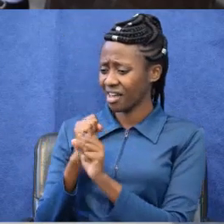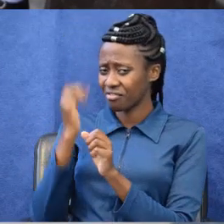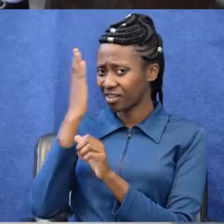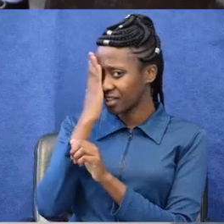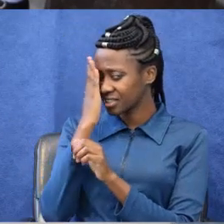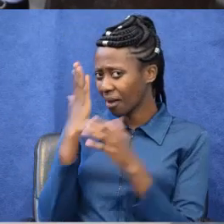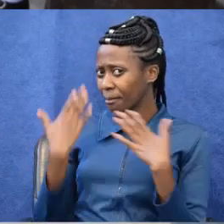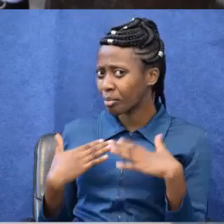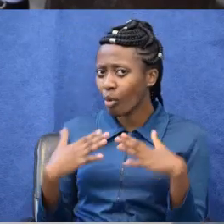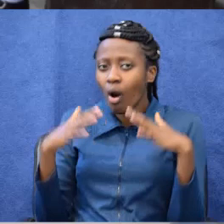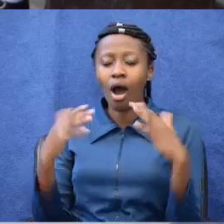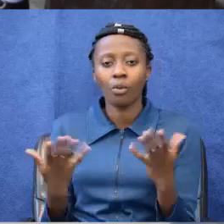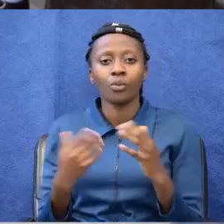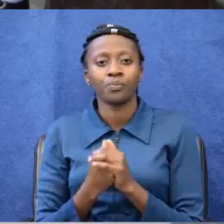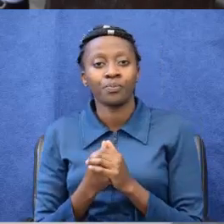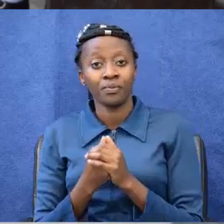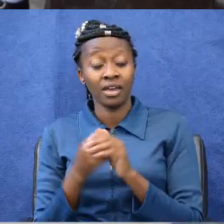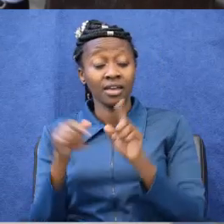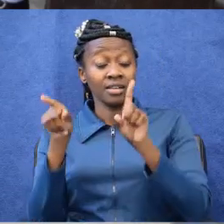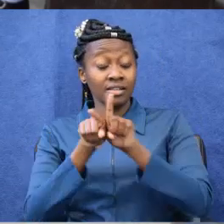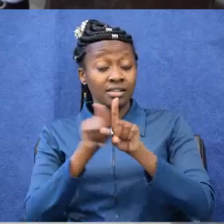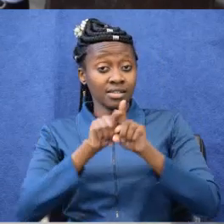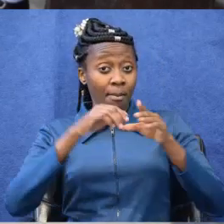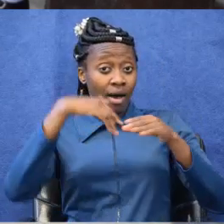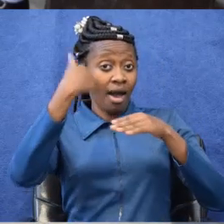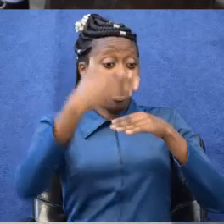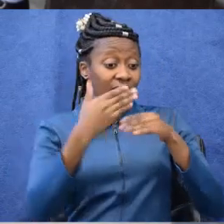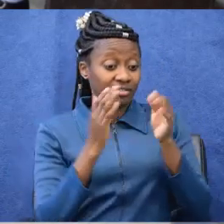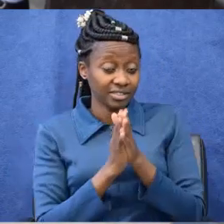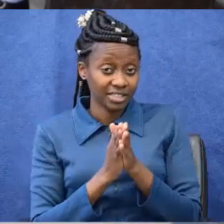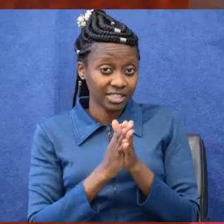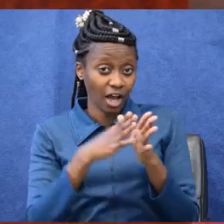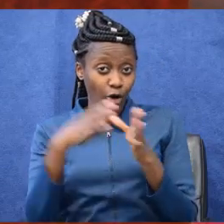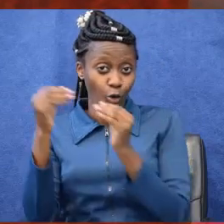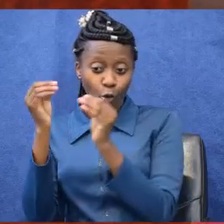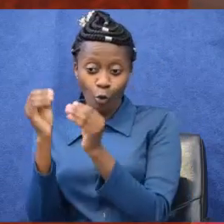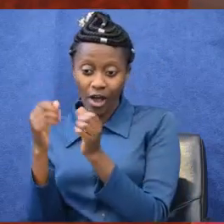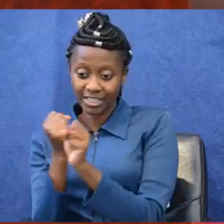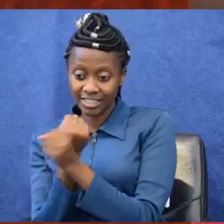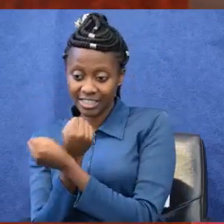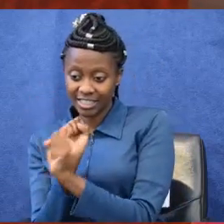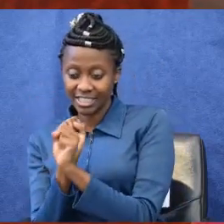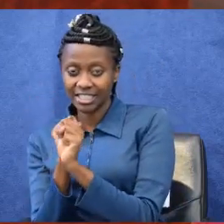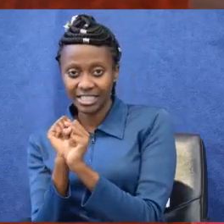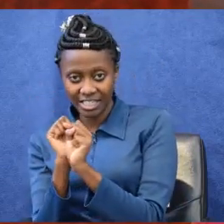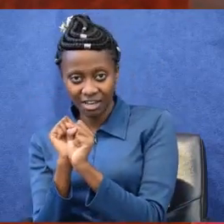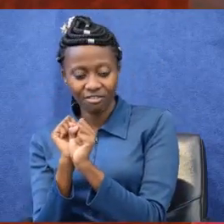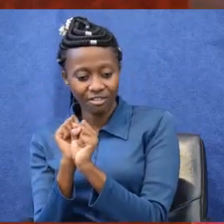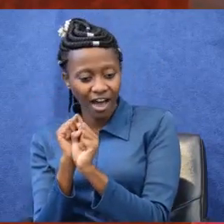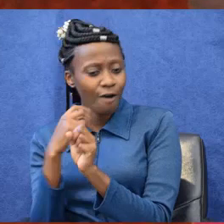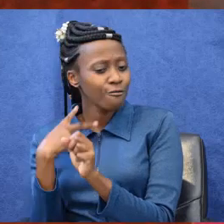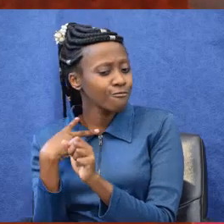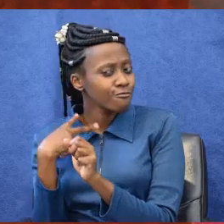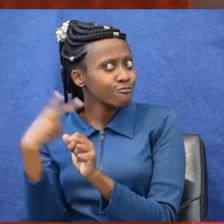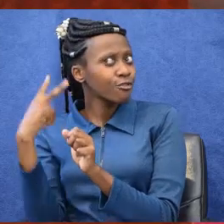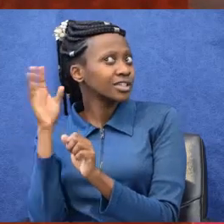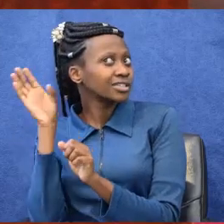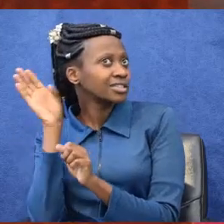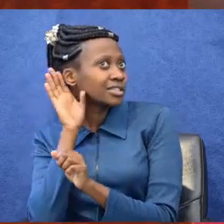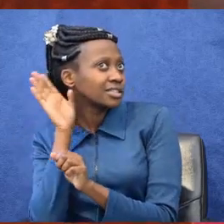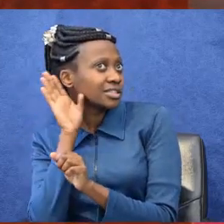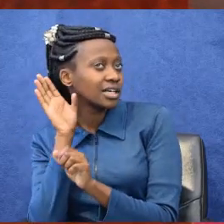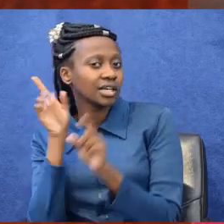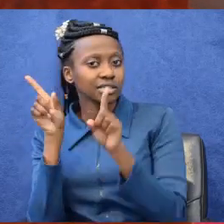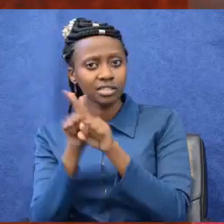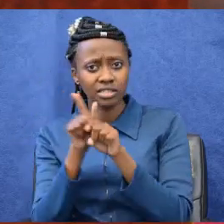at the angel and then, after being told to go and save them, another voice came, "Am I